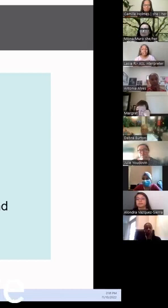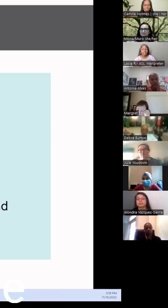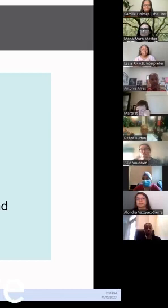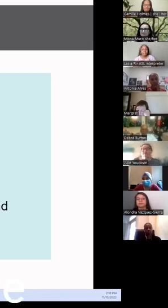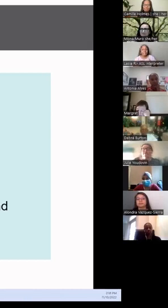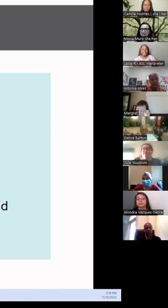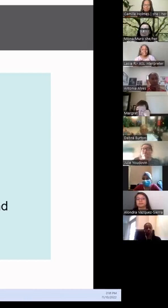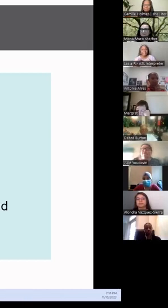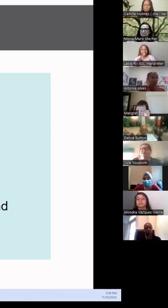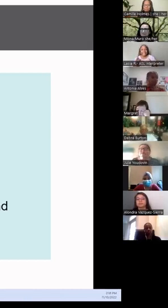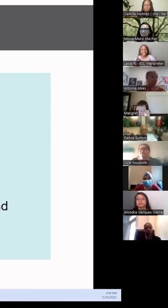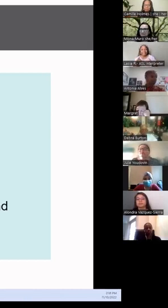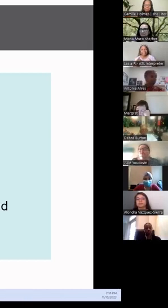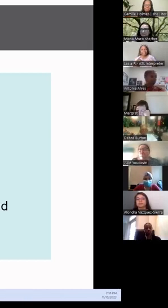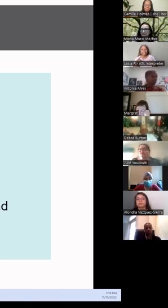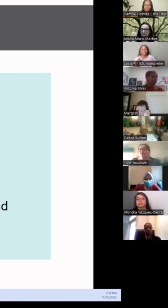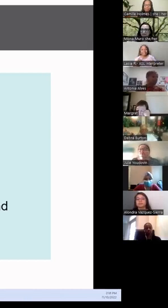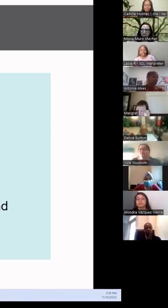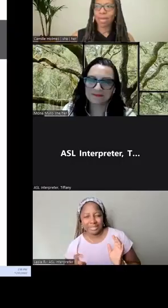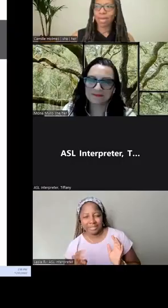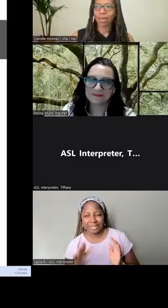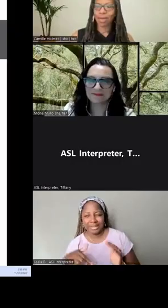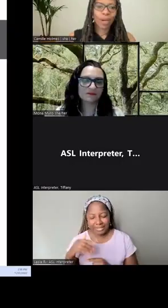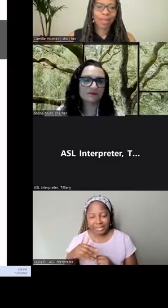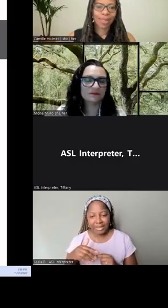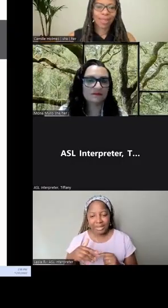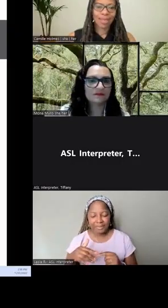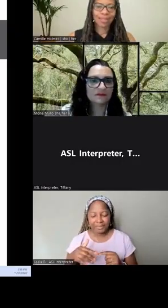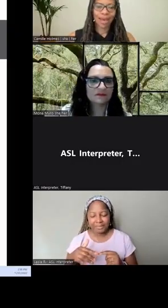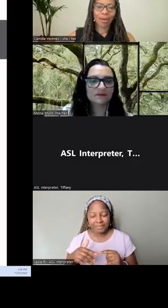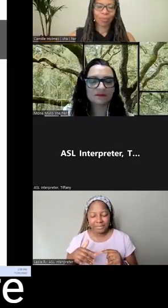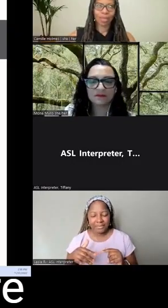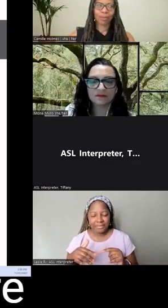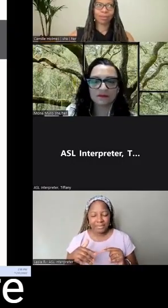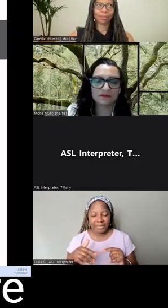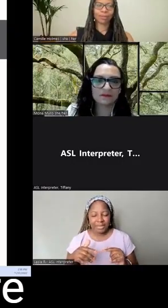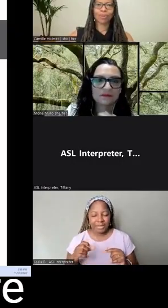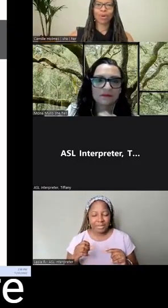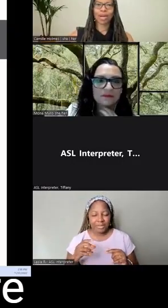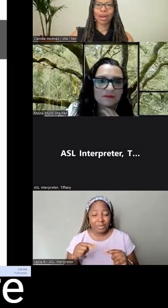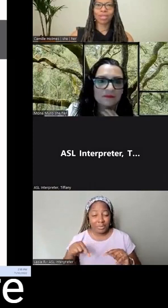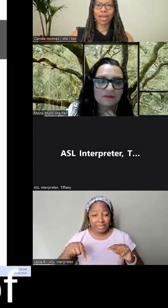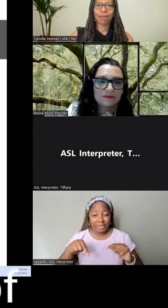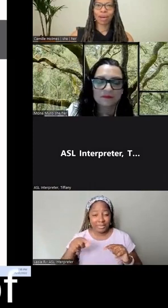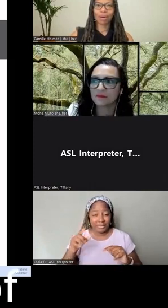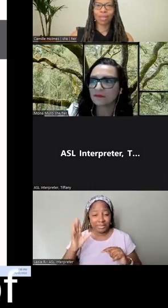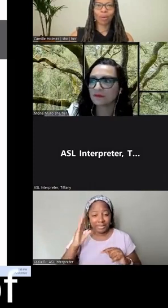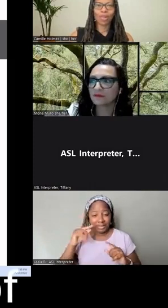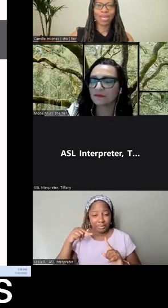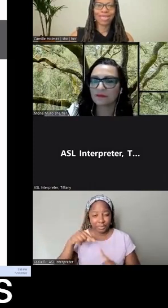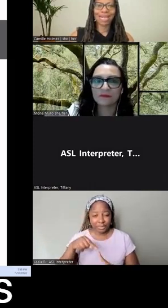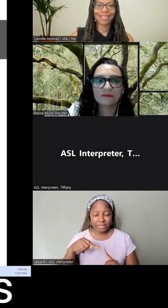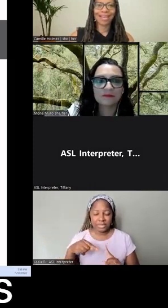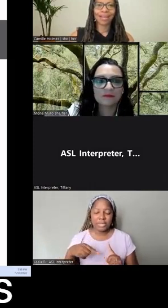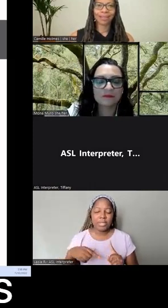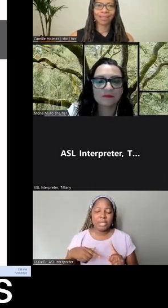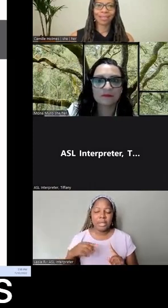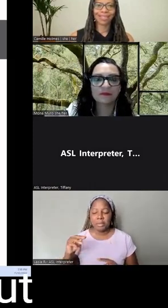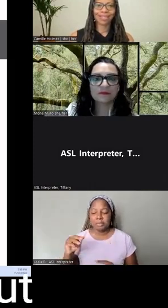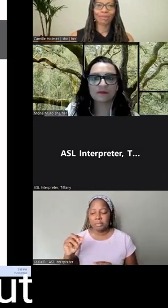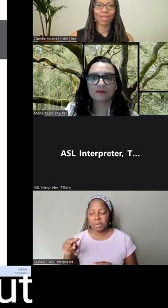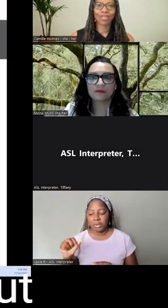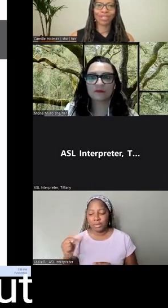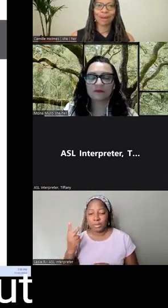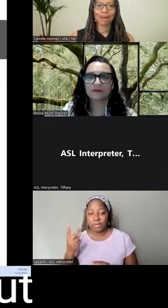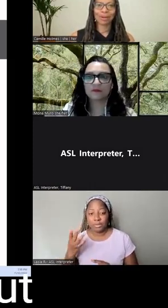so I'll give it a little bit of framing. One of the things that we that Mona and I were talking about. We're like, what are the things that excite us